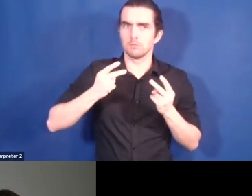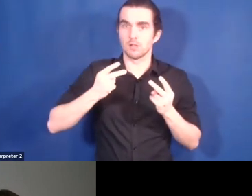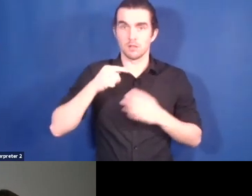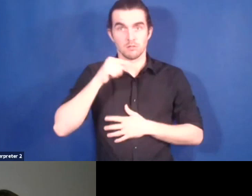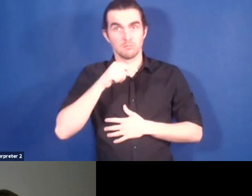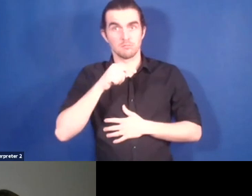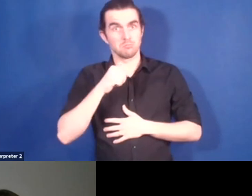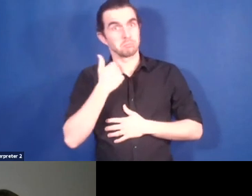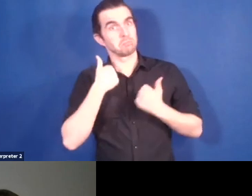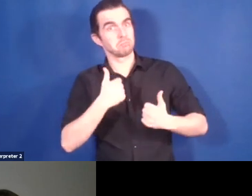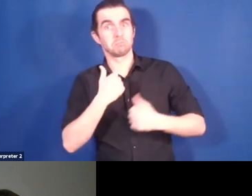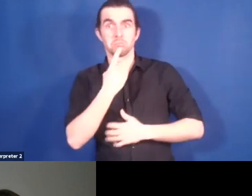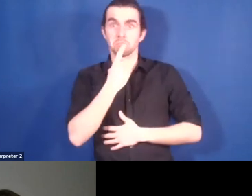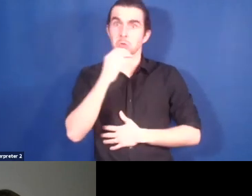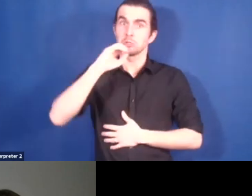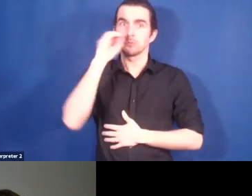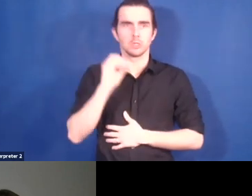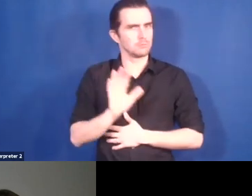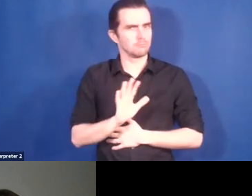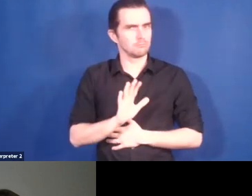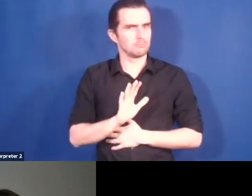One of the interesting things is for the first time,